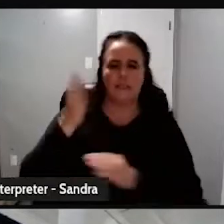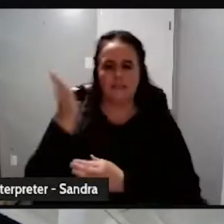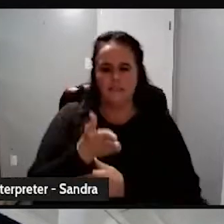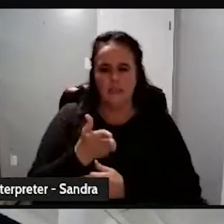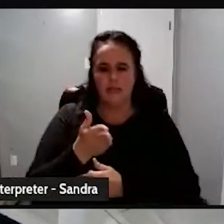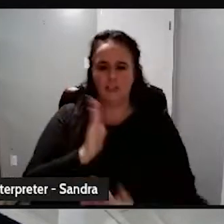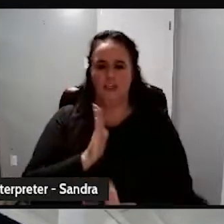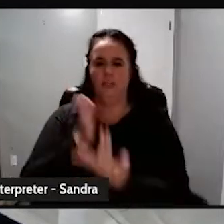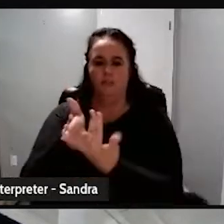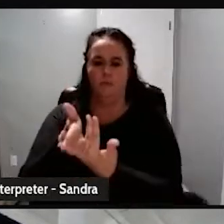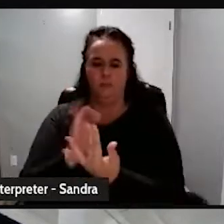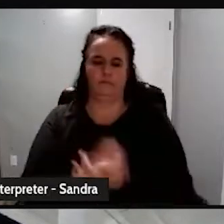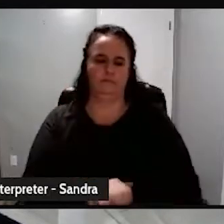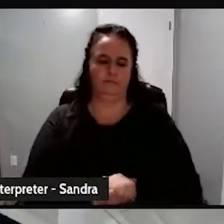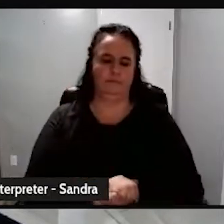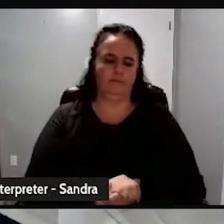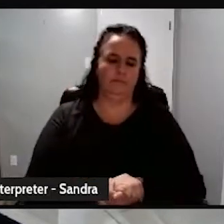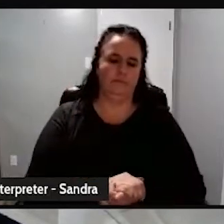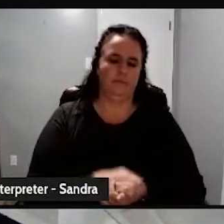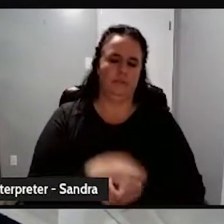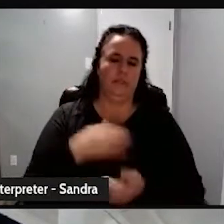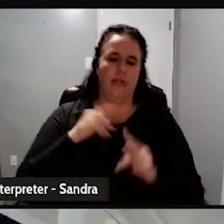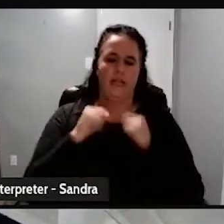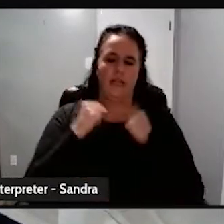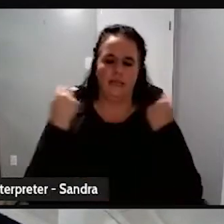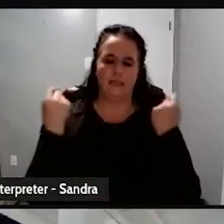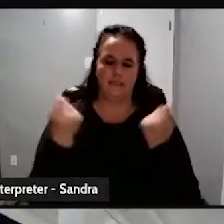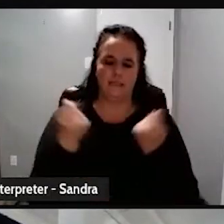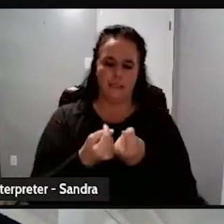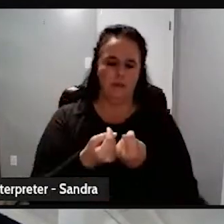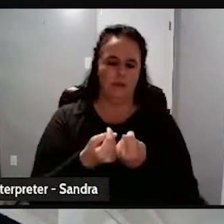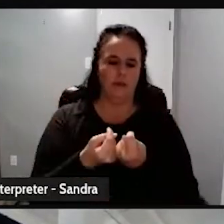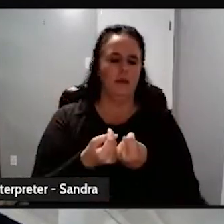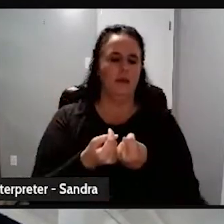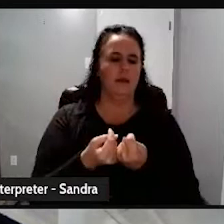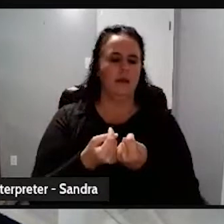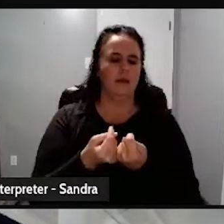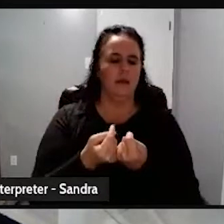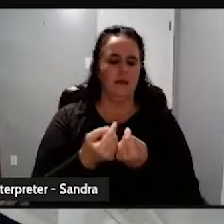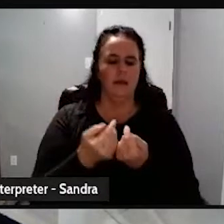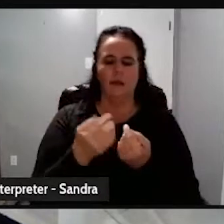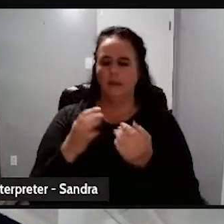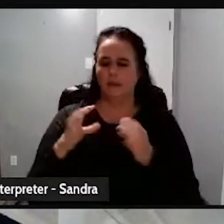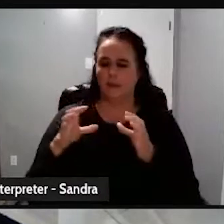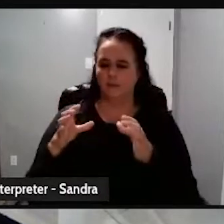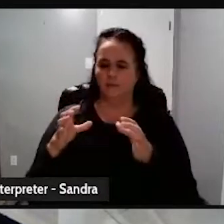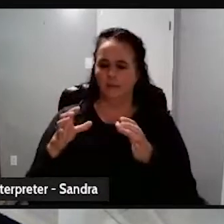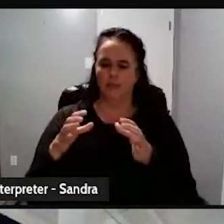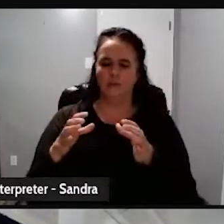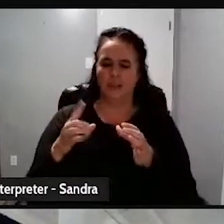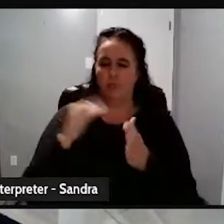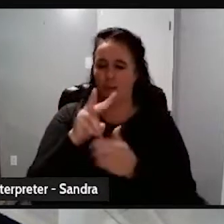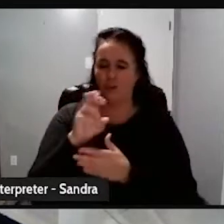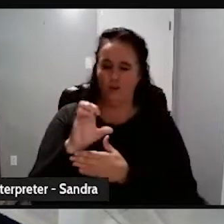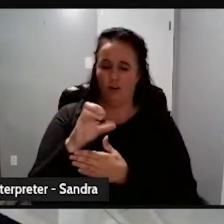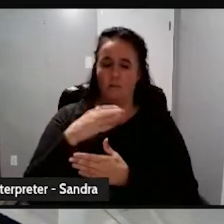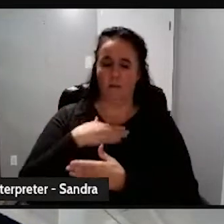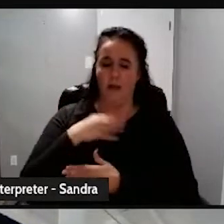I had obtained 1,200 of my MRI scans from 2009